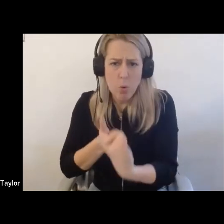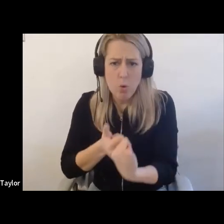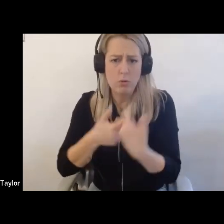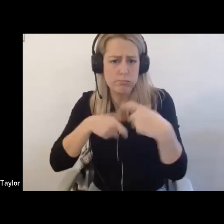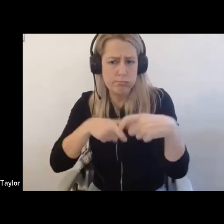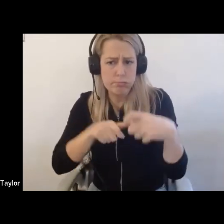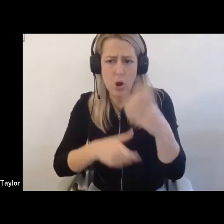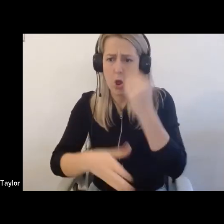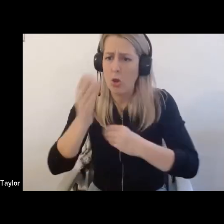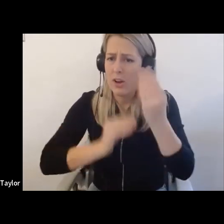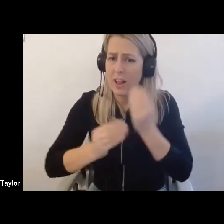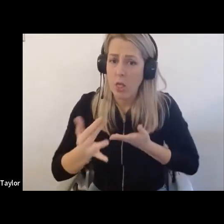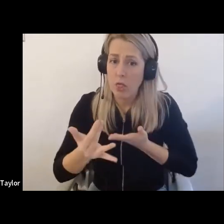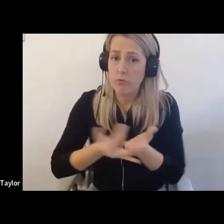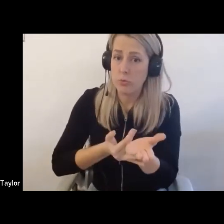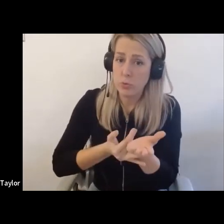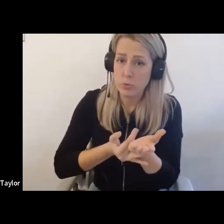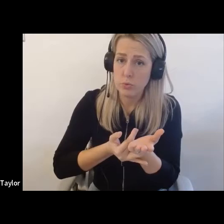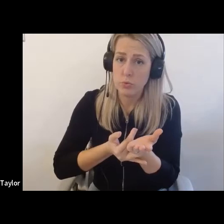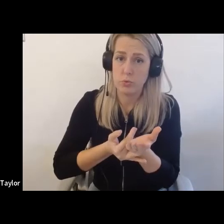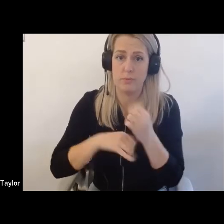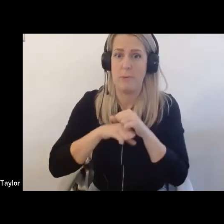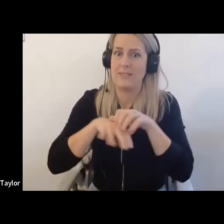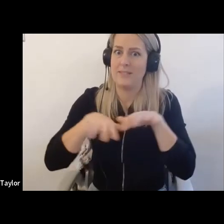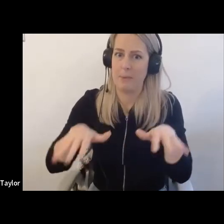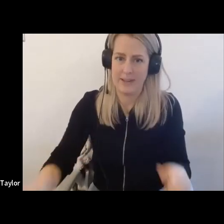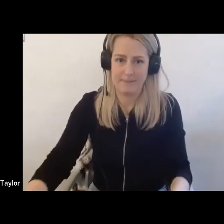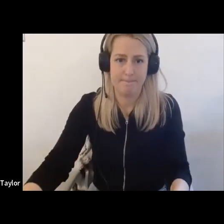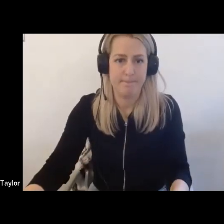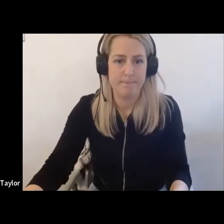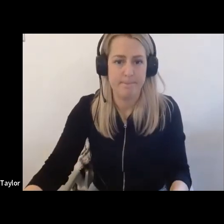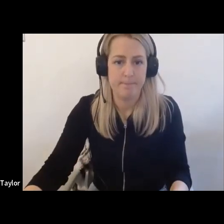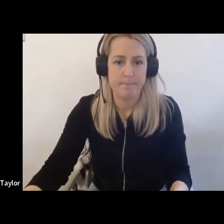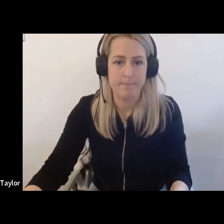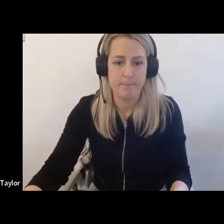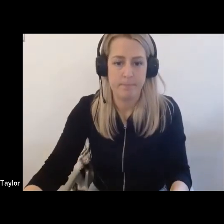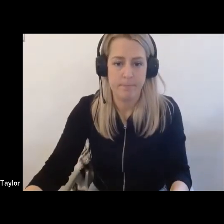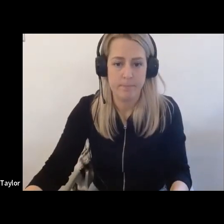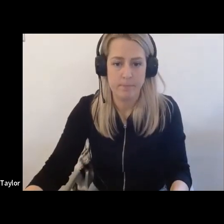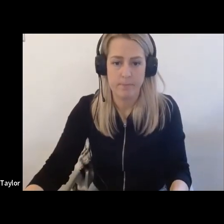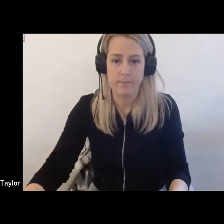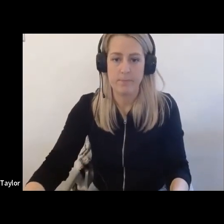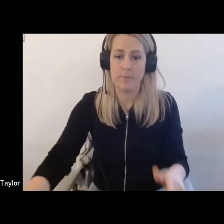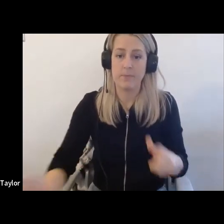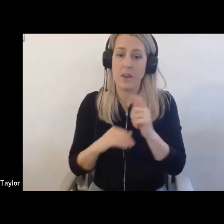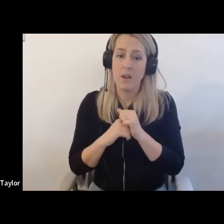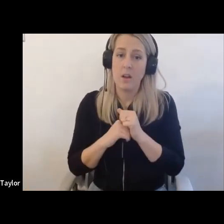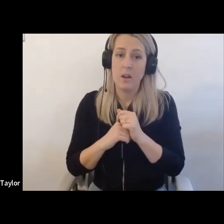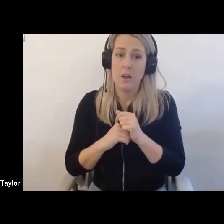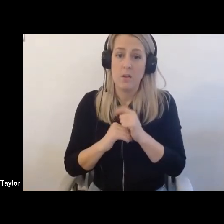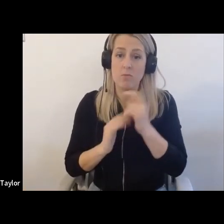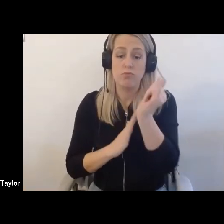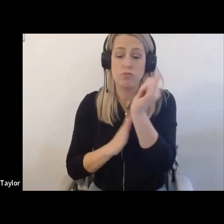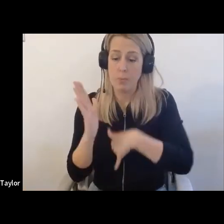learning during the pandemic. The report itself will be publicly